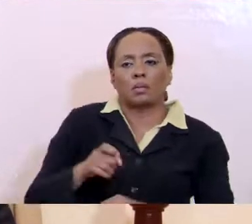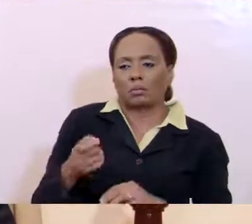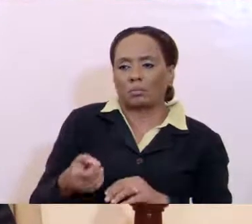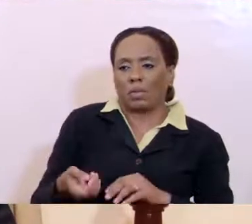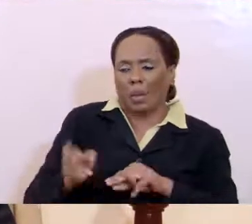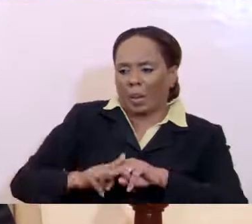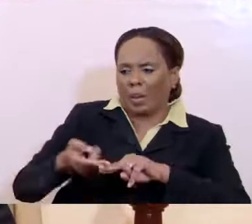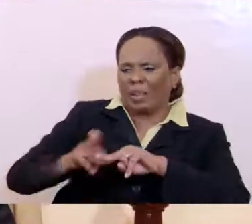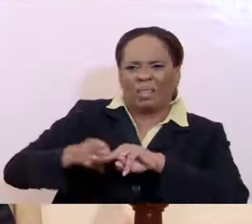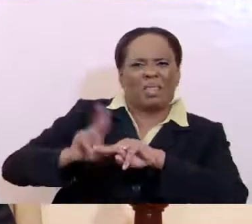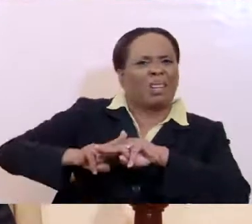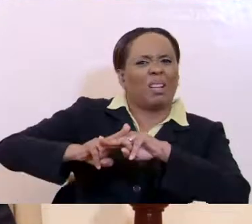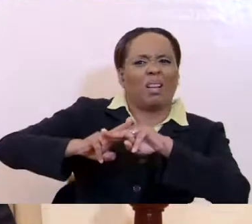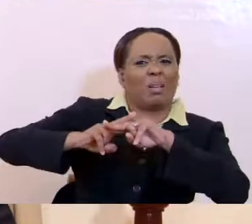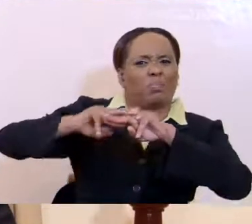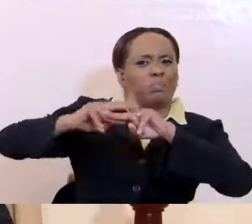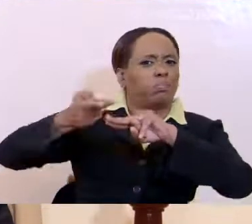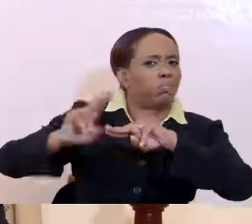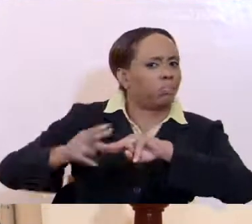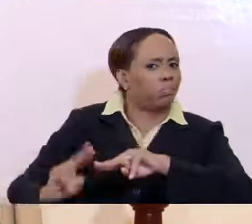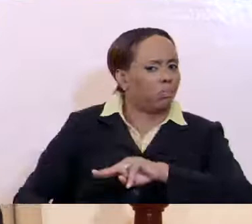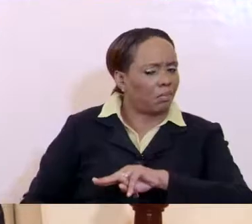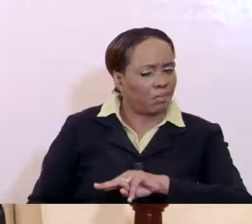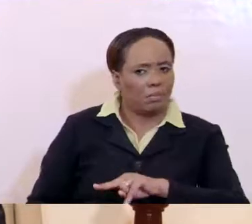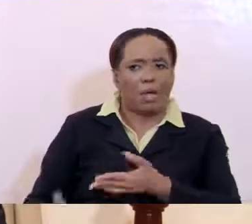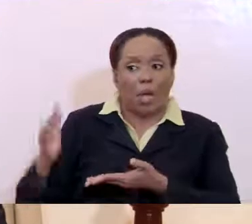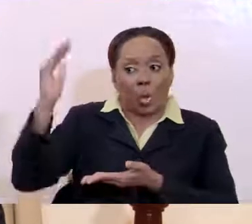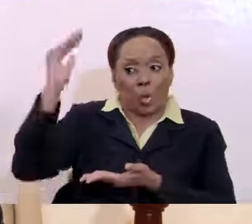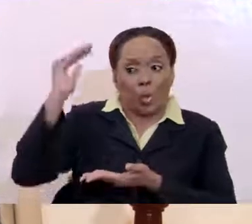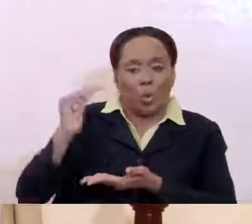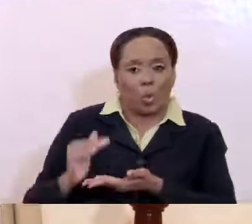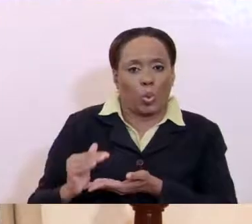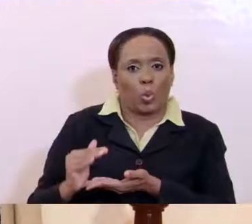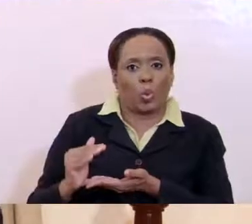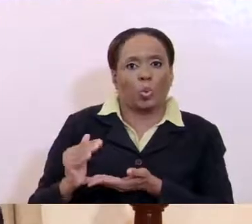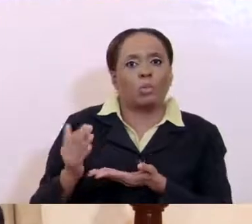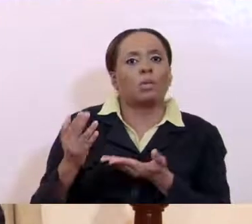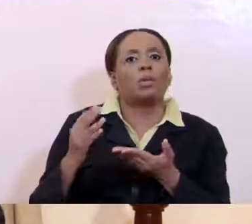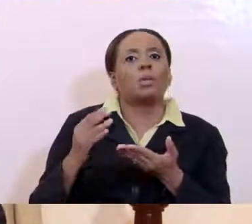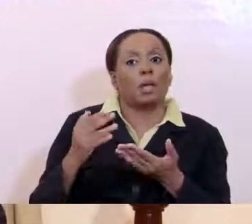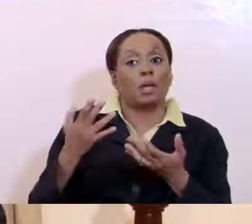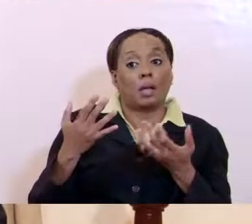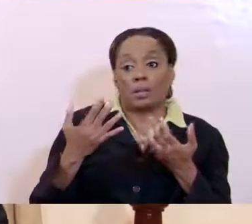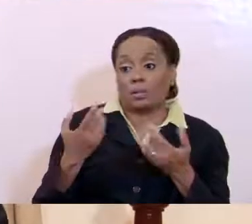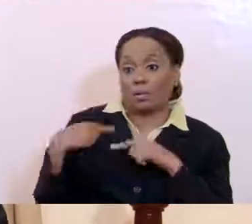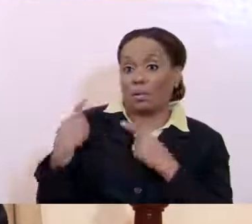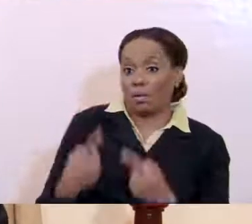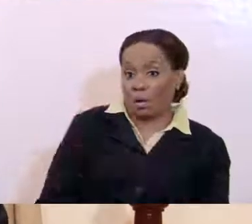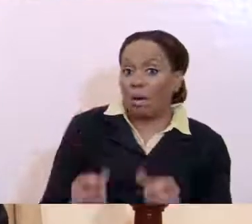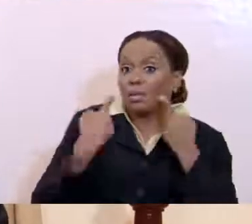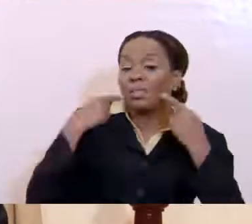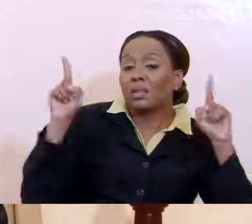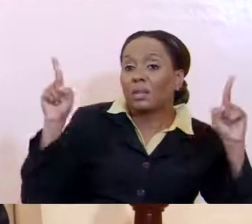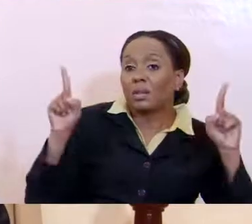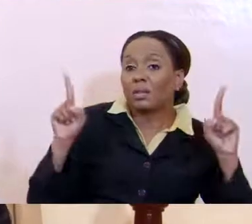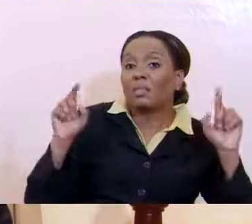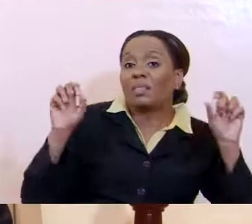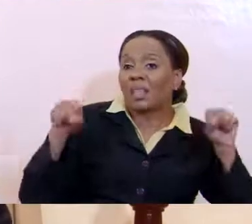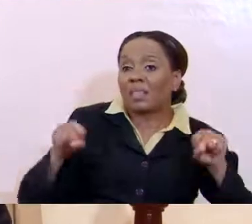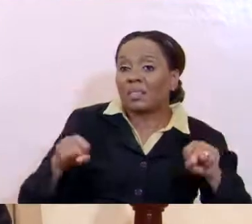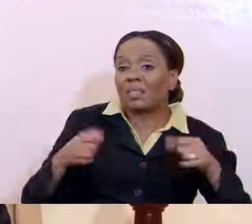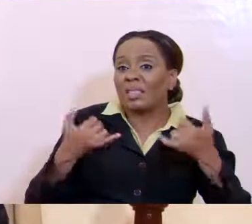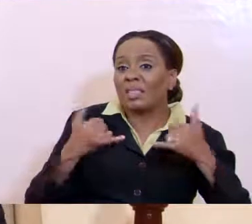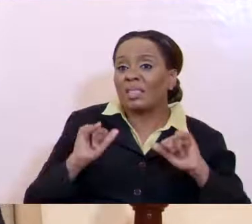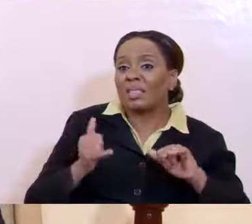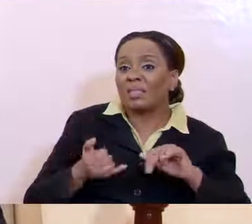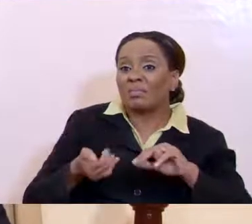of COVID-19. And we have achieved that. Of course, we would have wanted to see a greater reduction in the incidence,